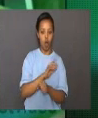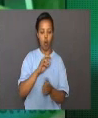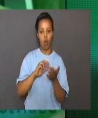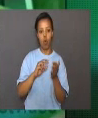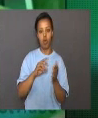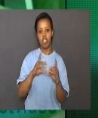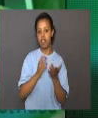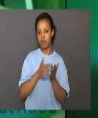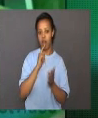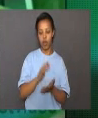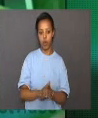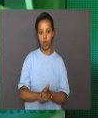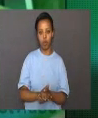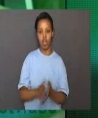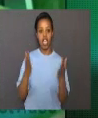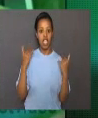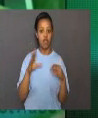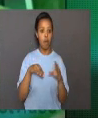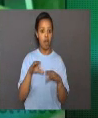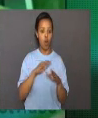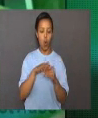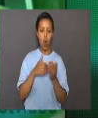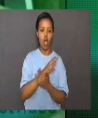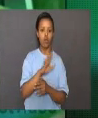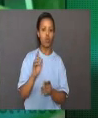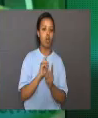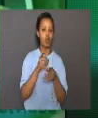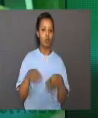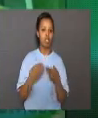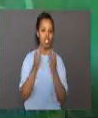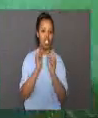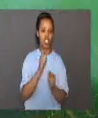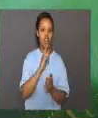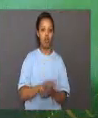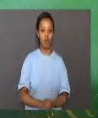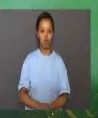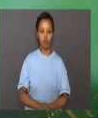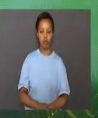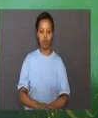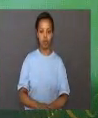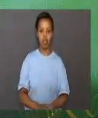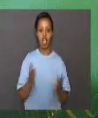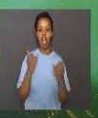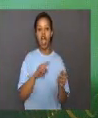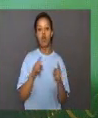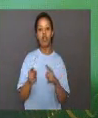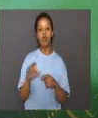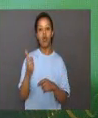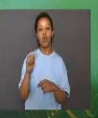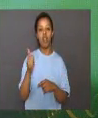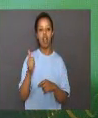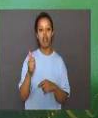chloroplast. I hope you are all able to remember this. Let us do